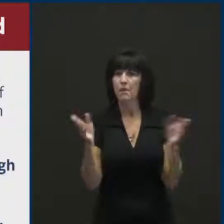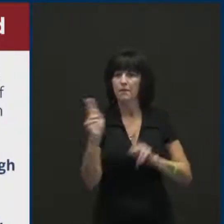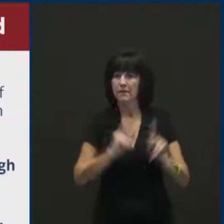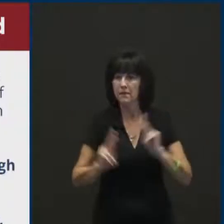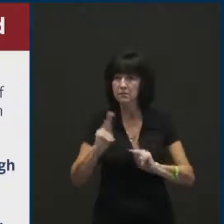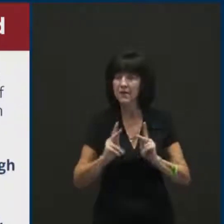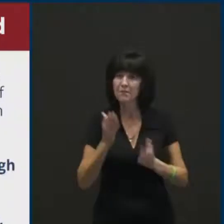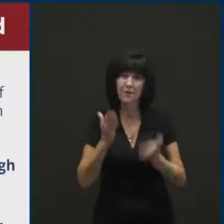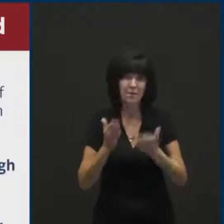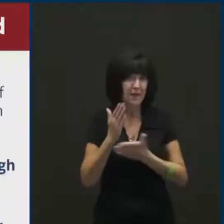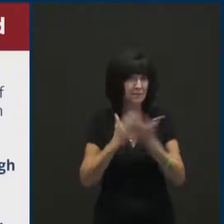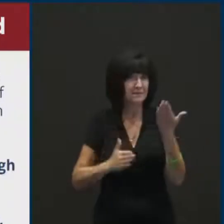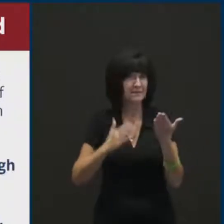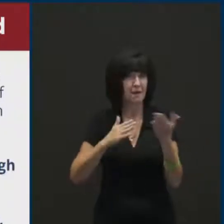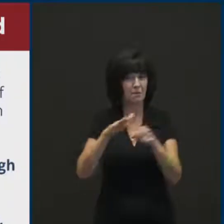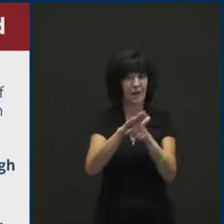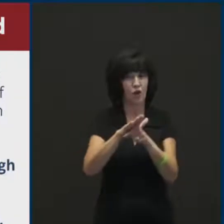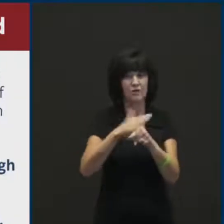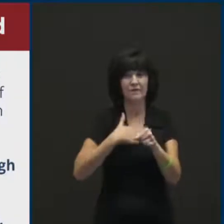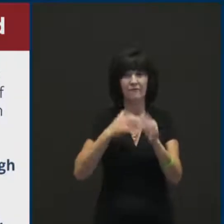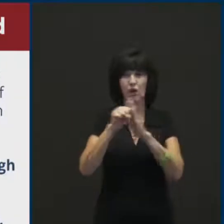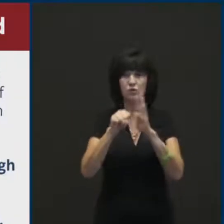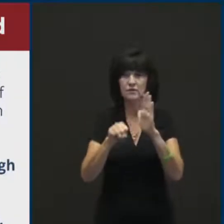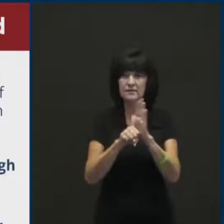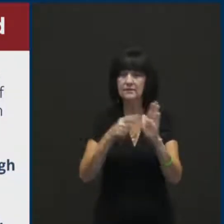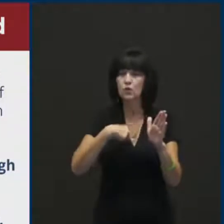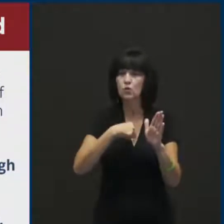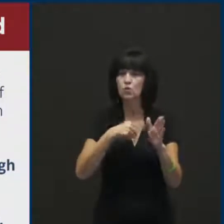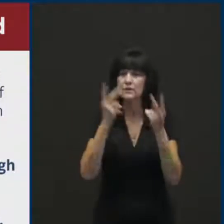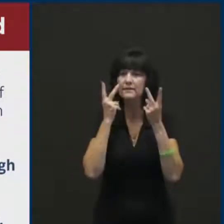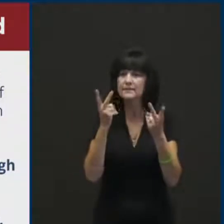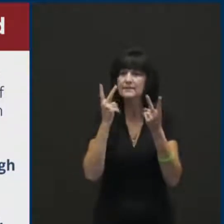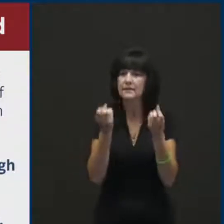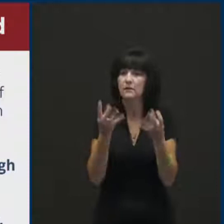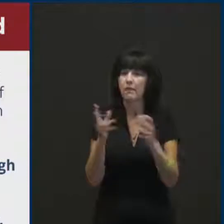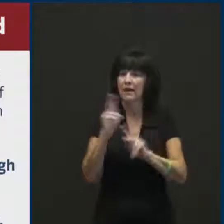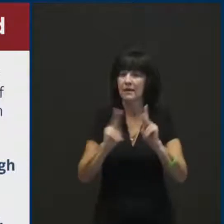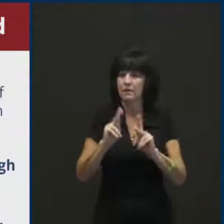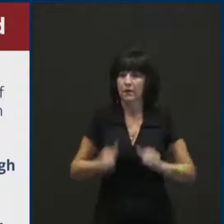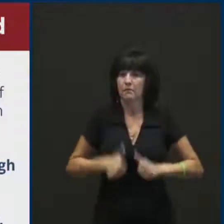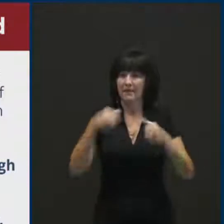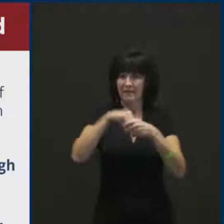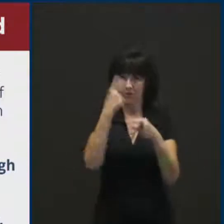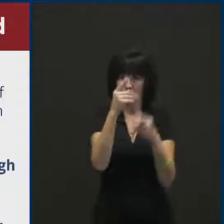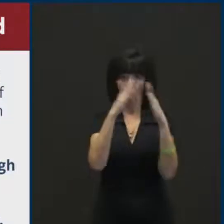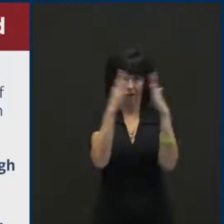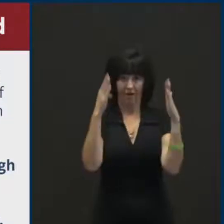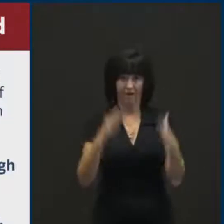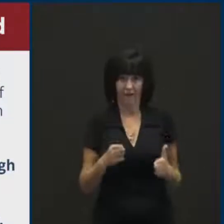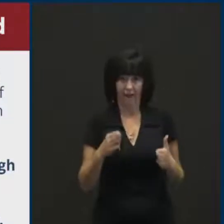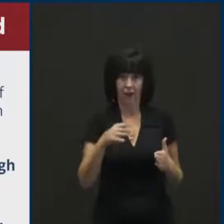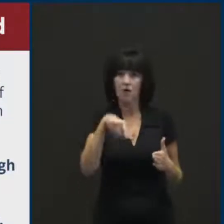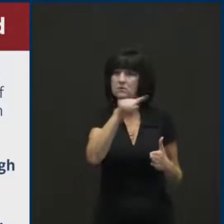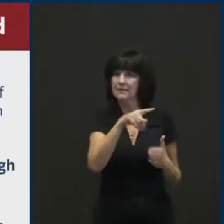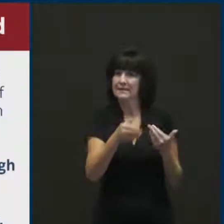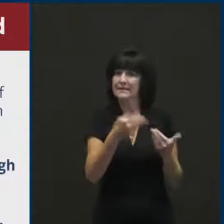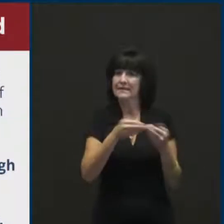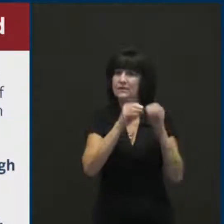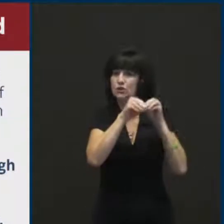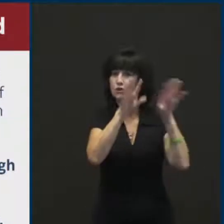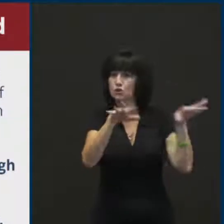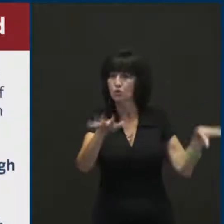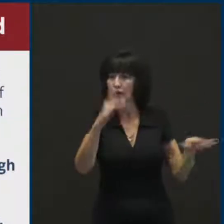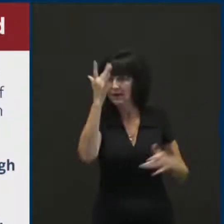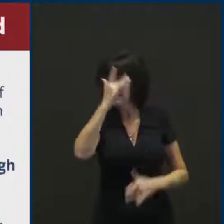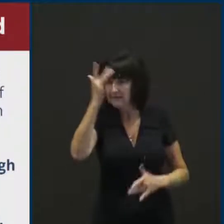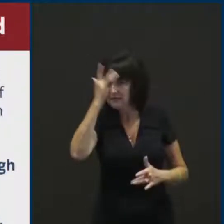such as areas of our state where we see large numbers of multi-generational families living together. or it could be due to the continued impact of what are